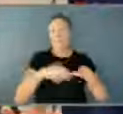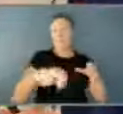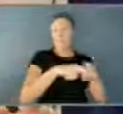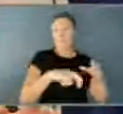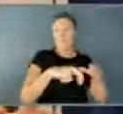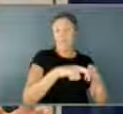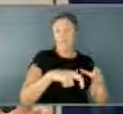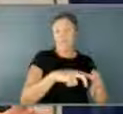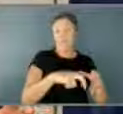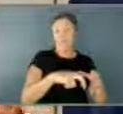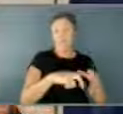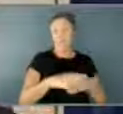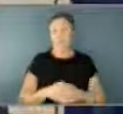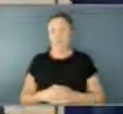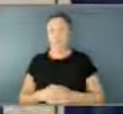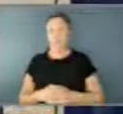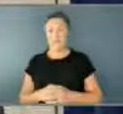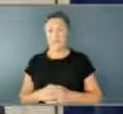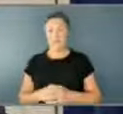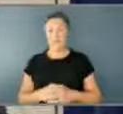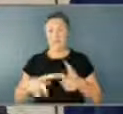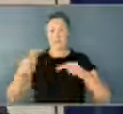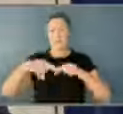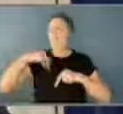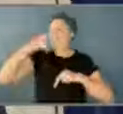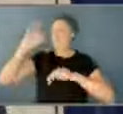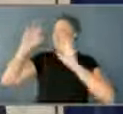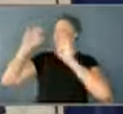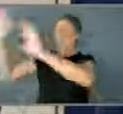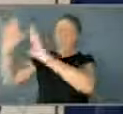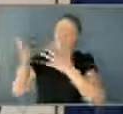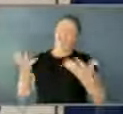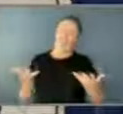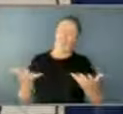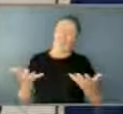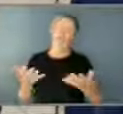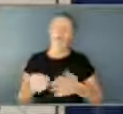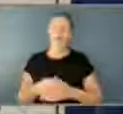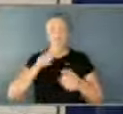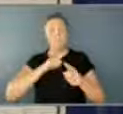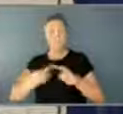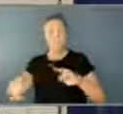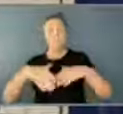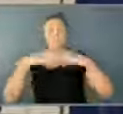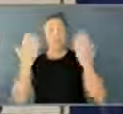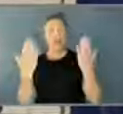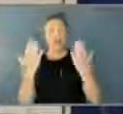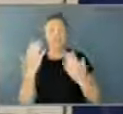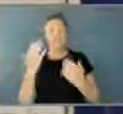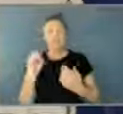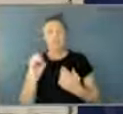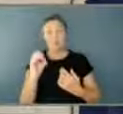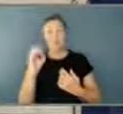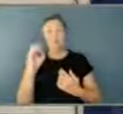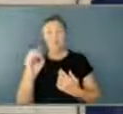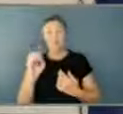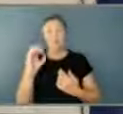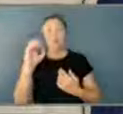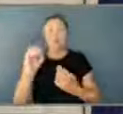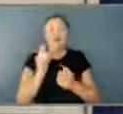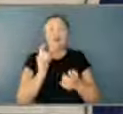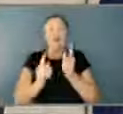this system. Most days we're getting 0 cases. Sometimes there will be challenges, and anybody who says there won't